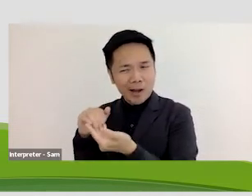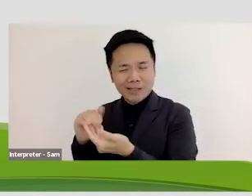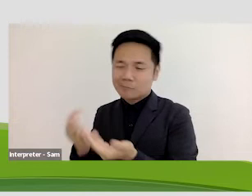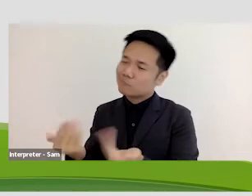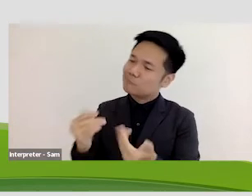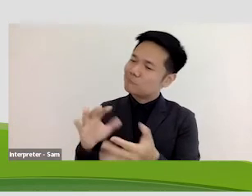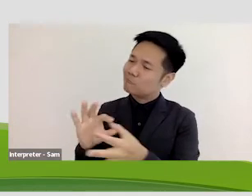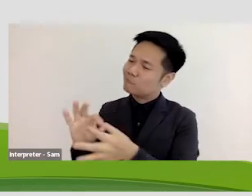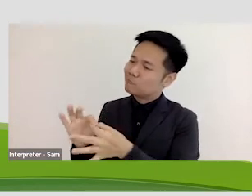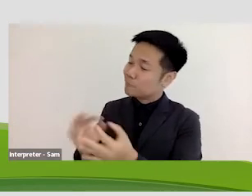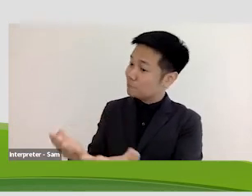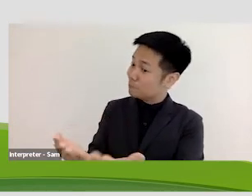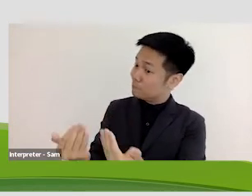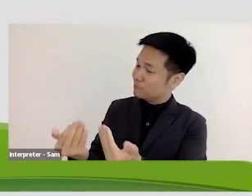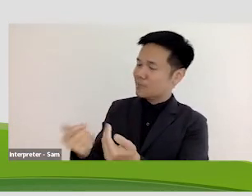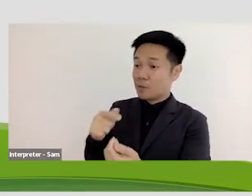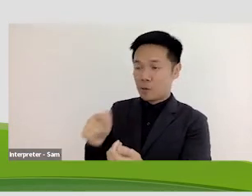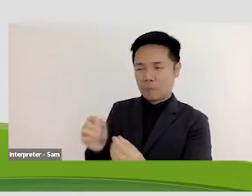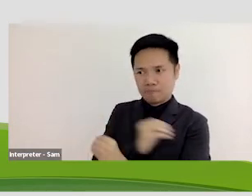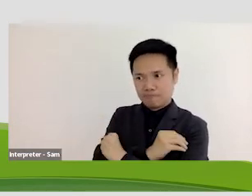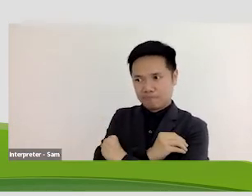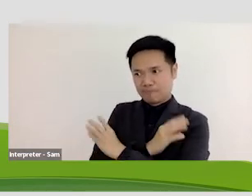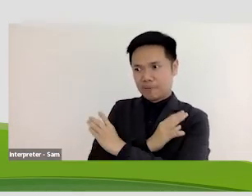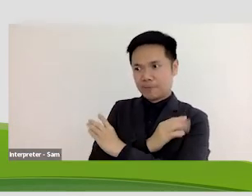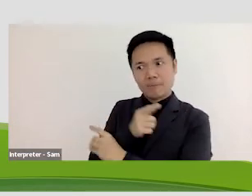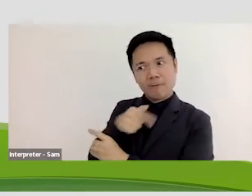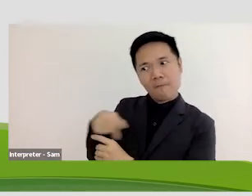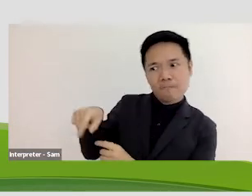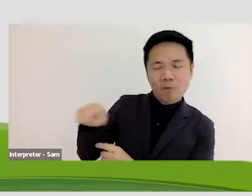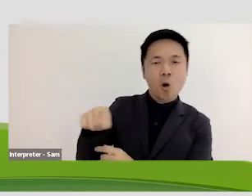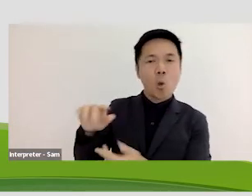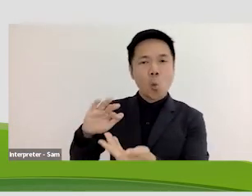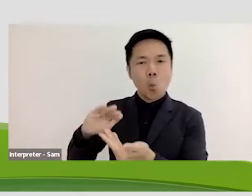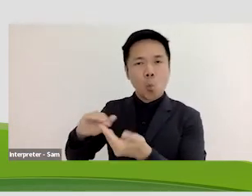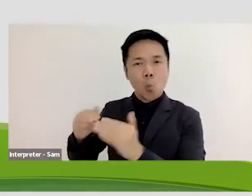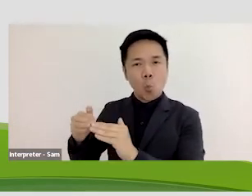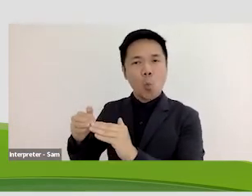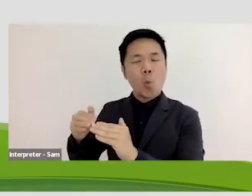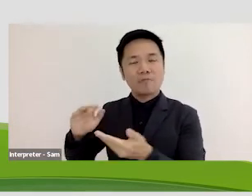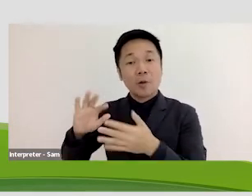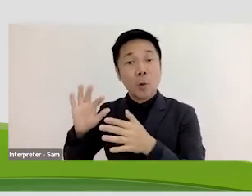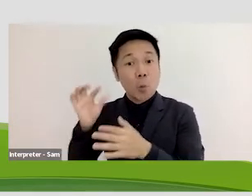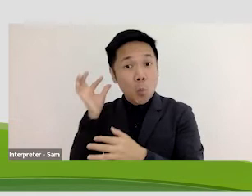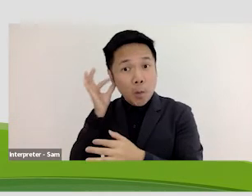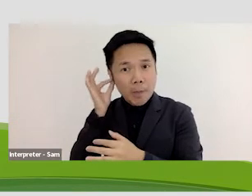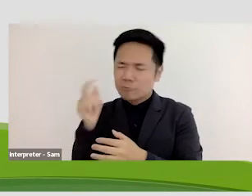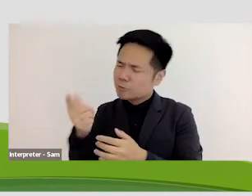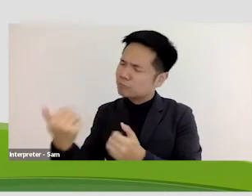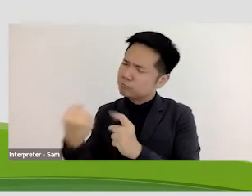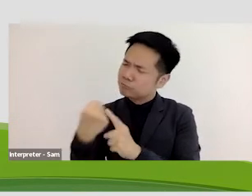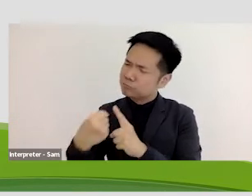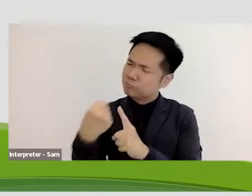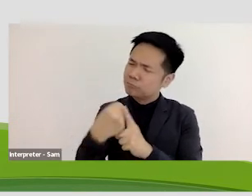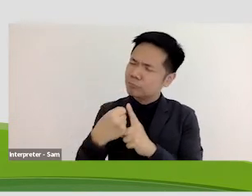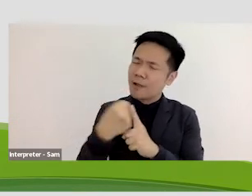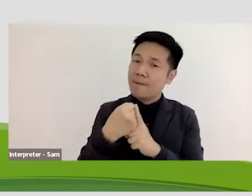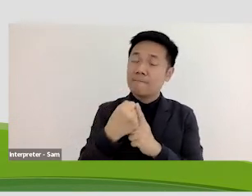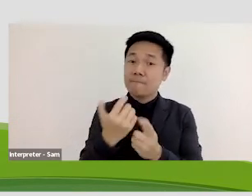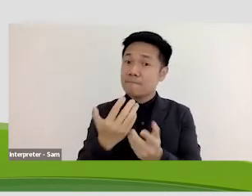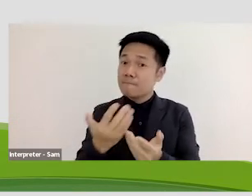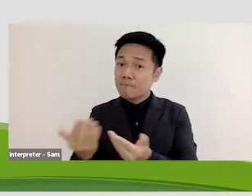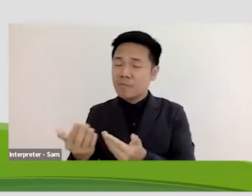networks to empower and strengthen their capacities as advocates and innovators, forging common space